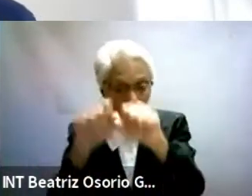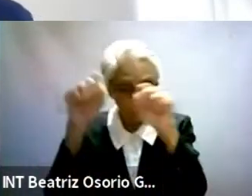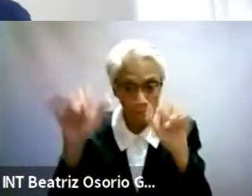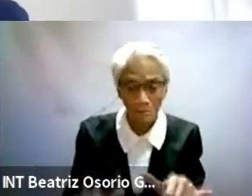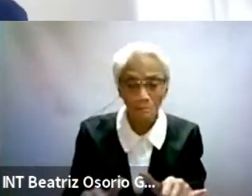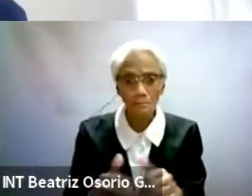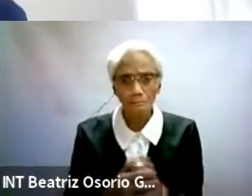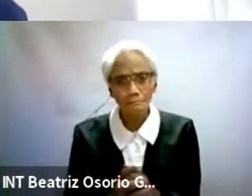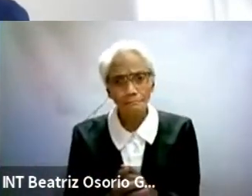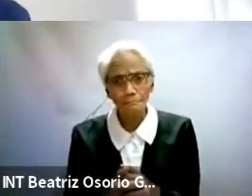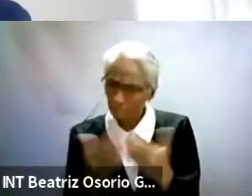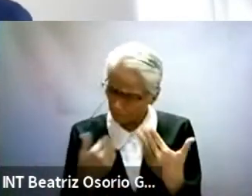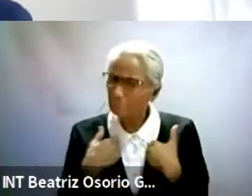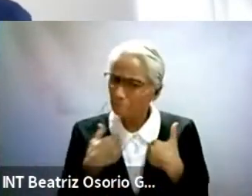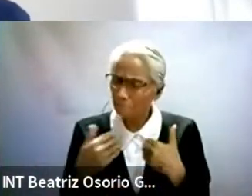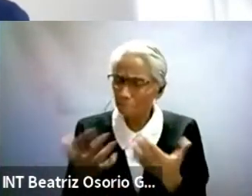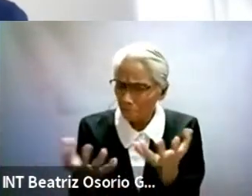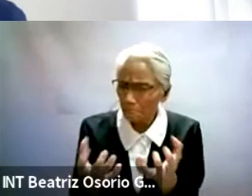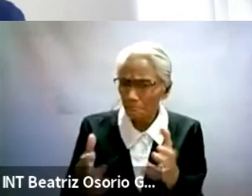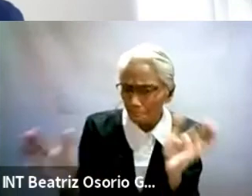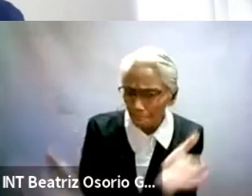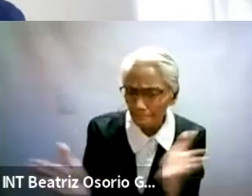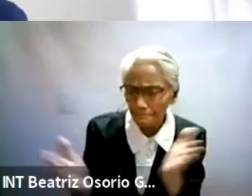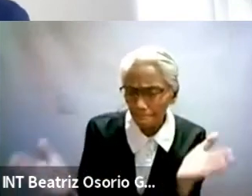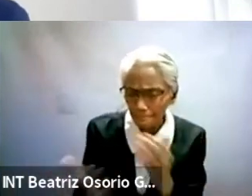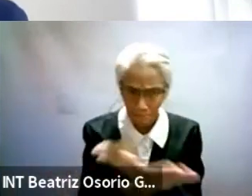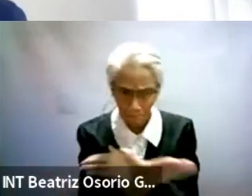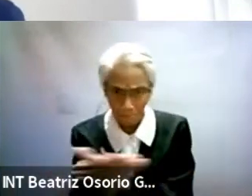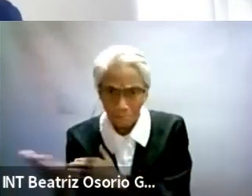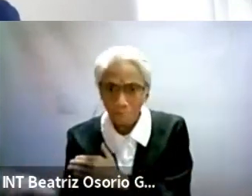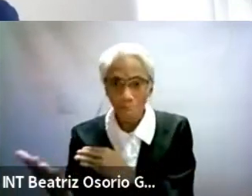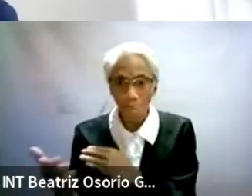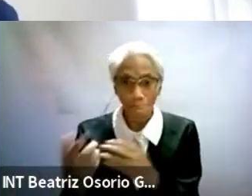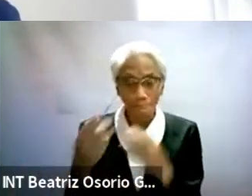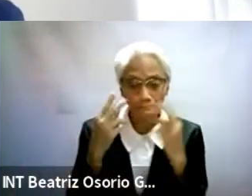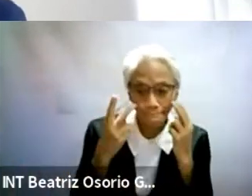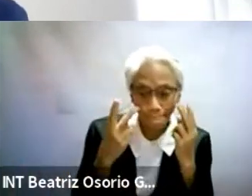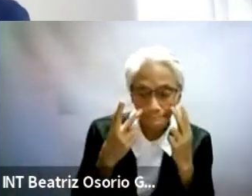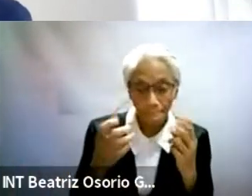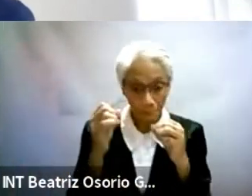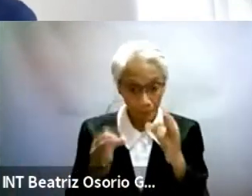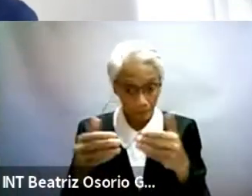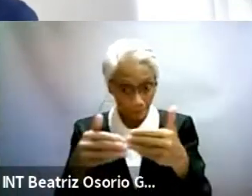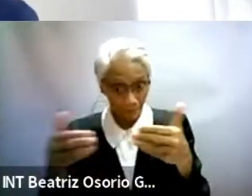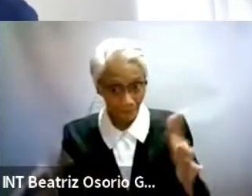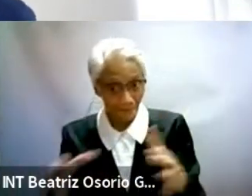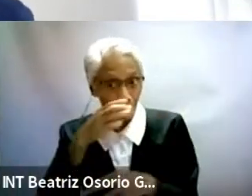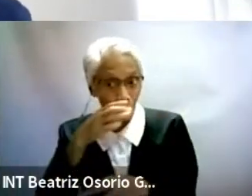I would urge all of you to look at the whole. If the general comment gives us one